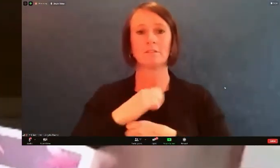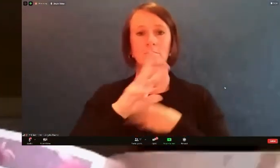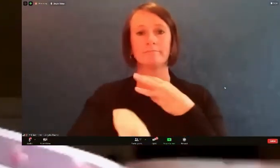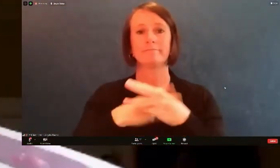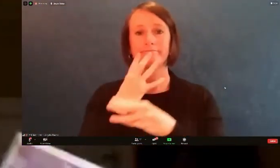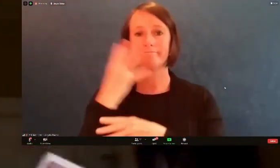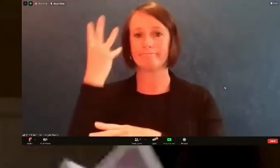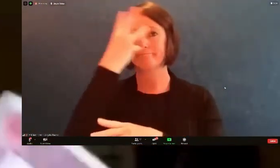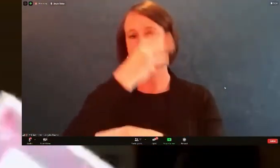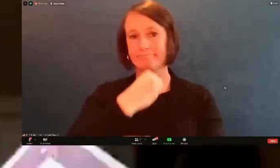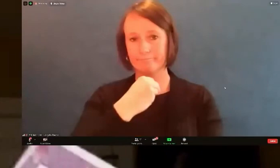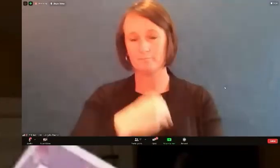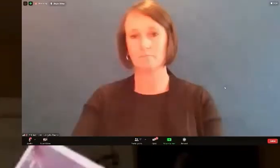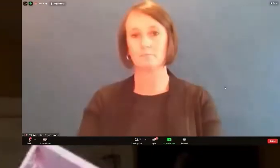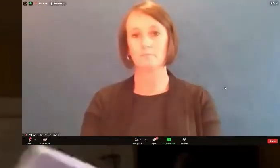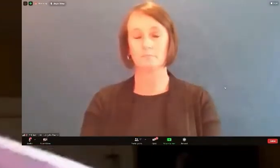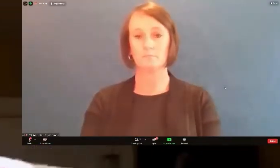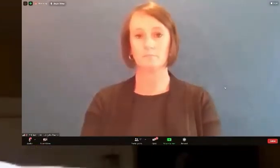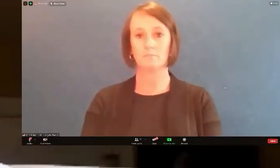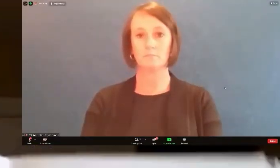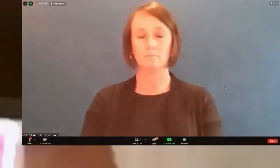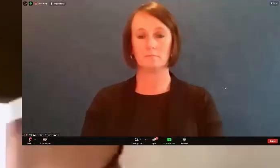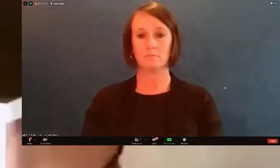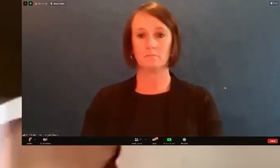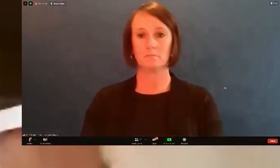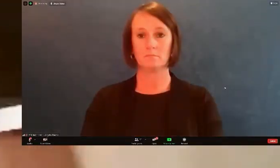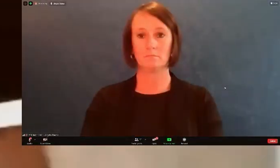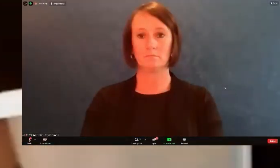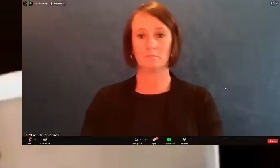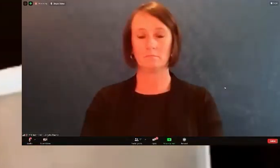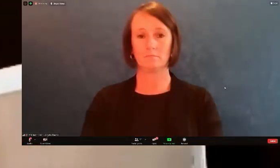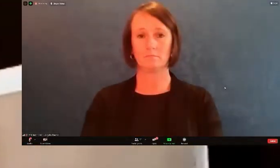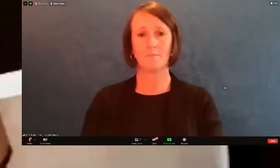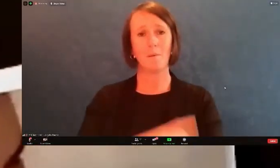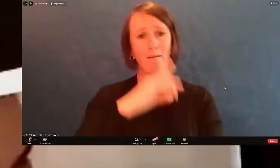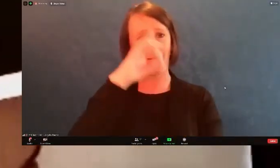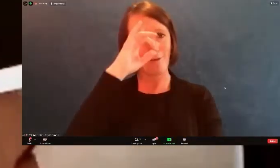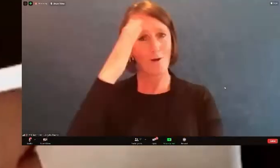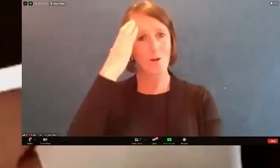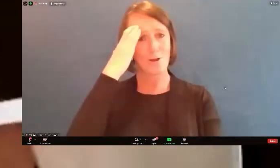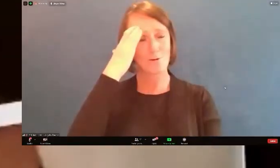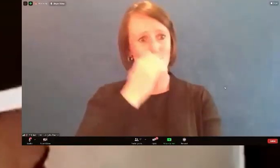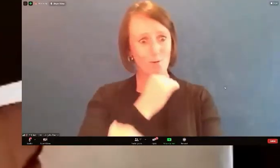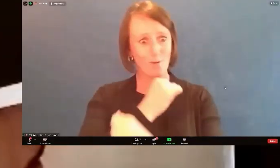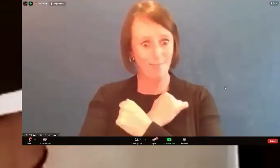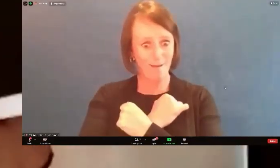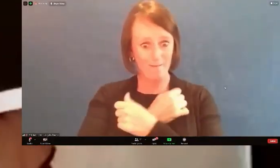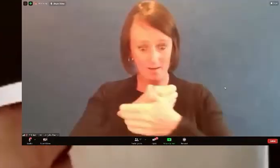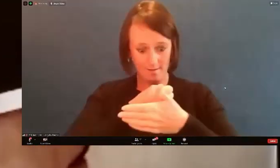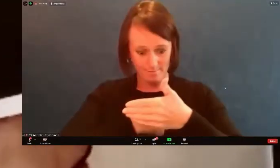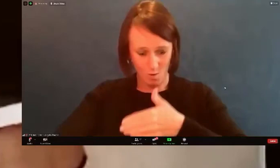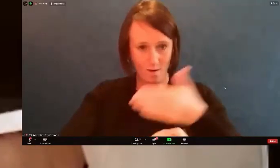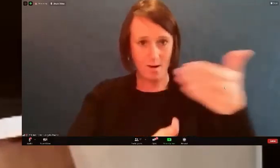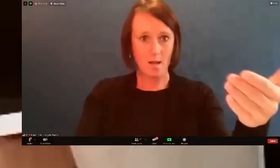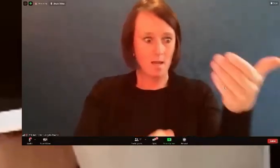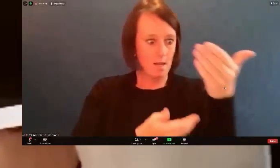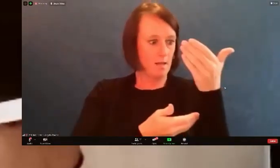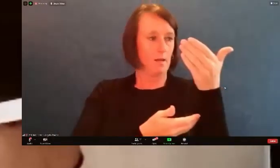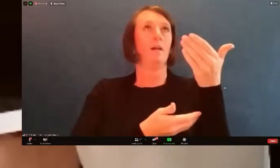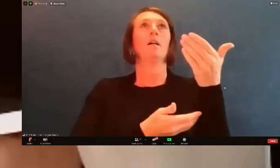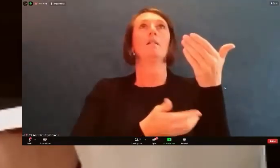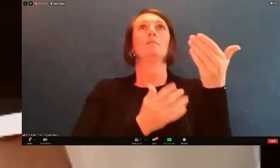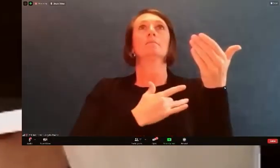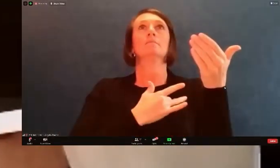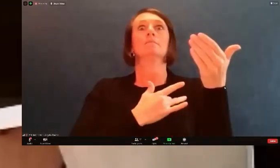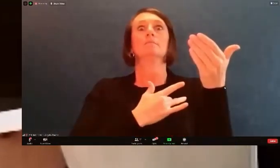beautiful again. We thought we knew what love was until the day we held you. We thought we